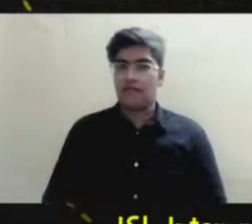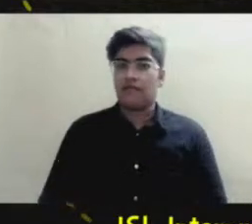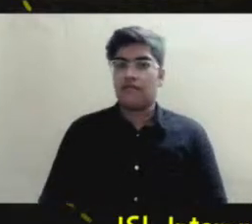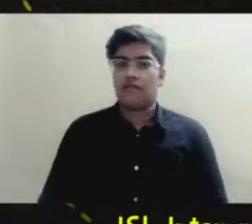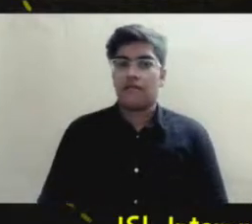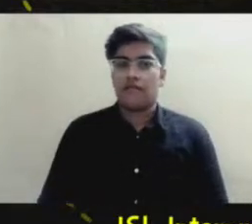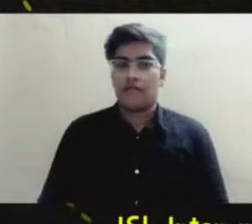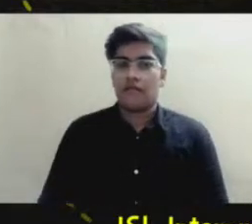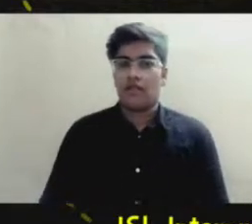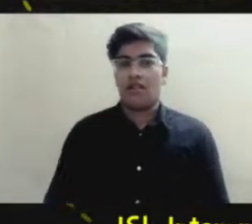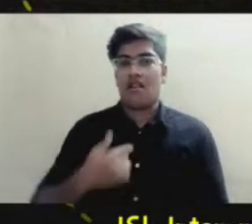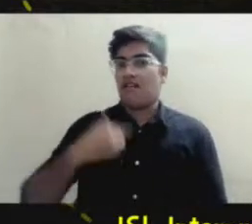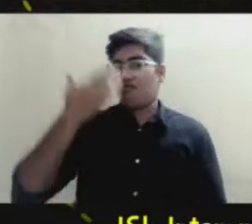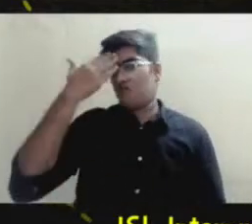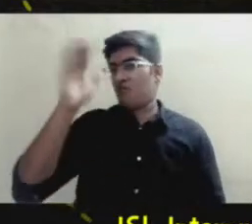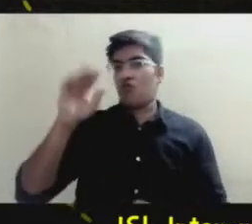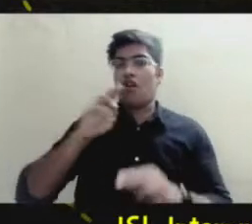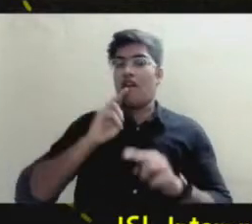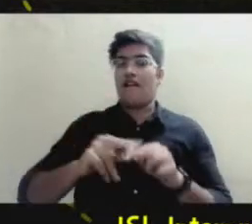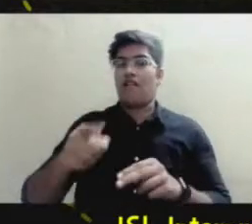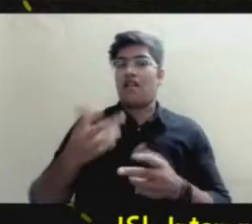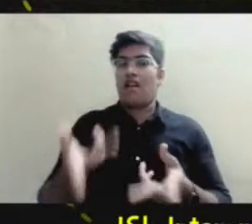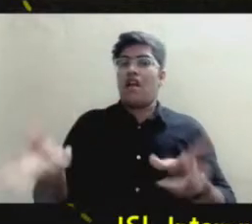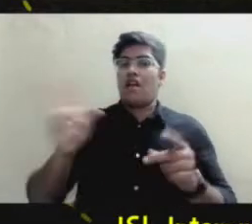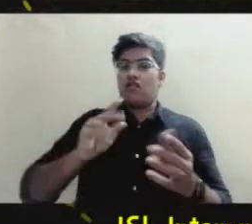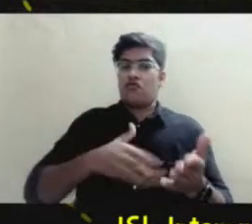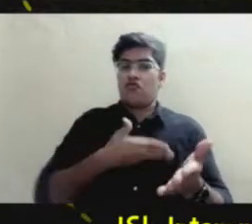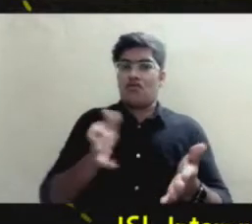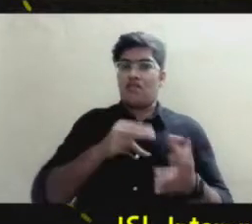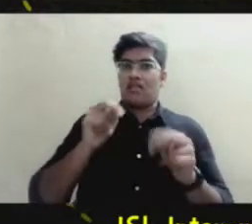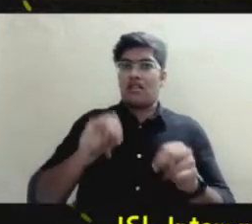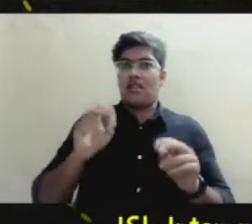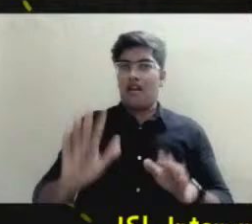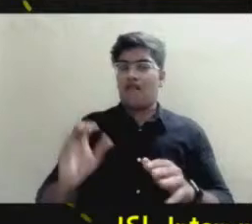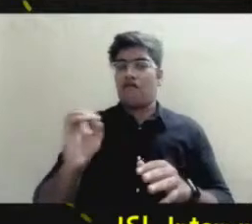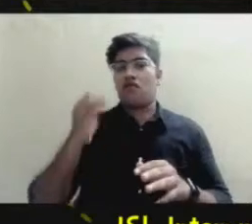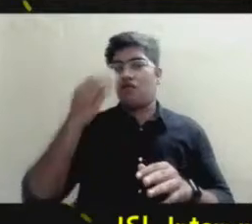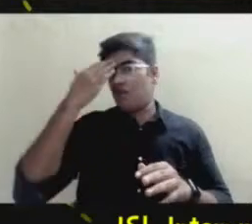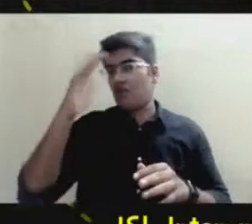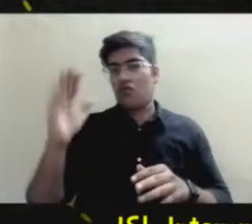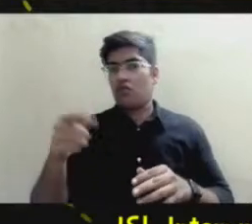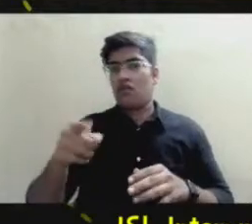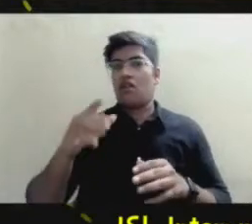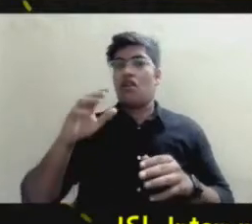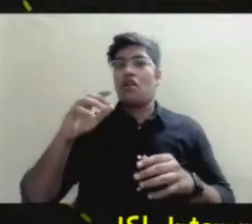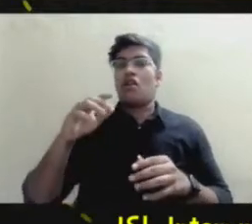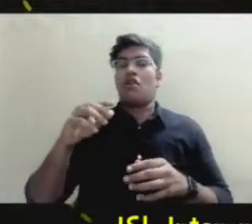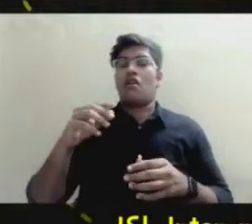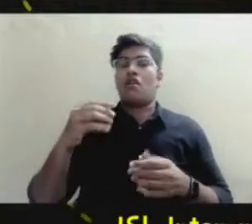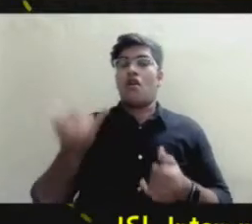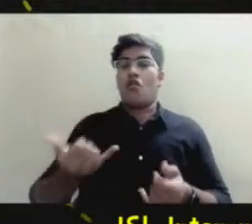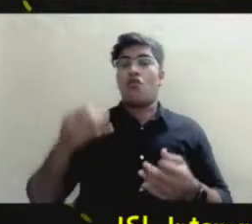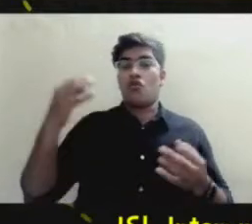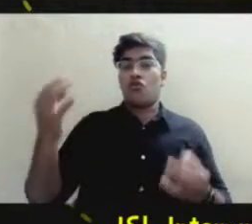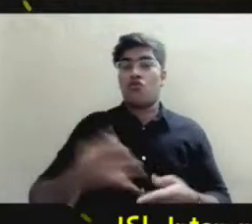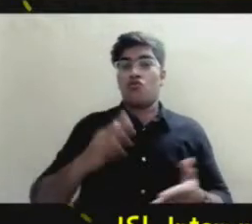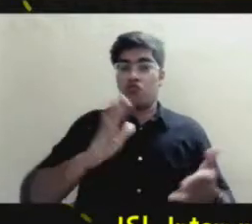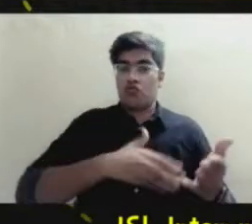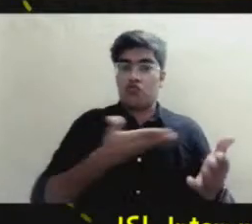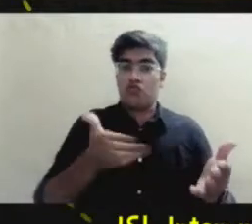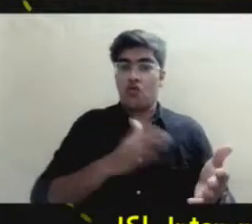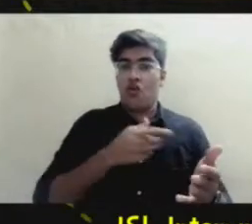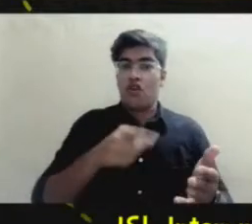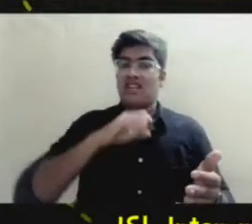I don't know if a sequel is required. I think there are lots of rain songs that have been made. There are lots of